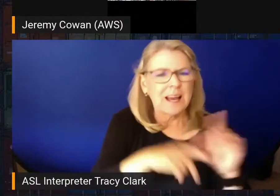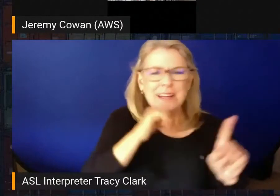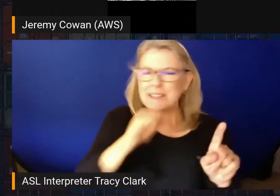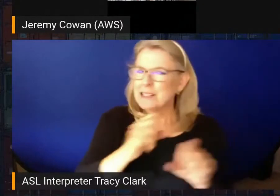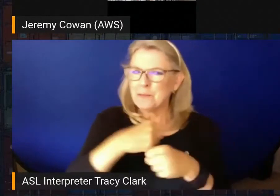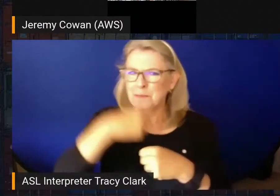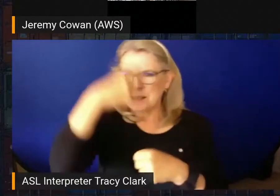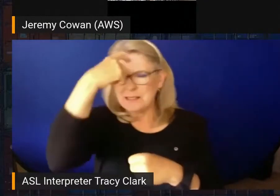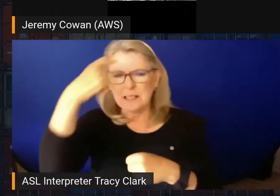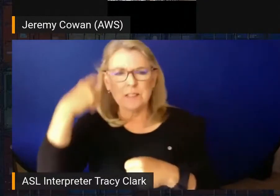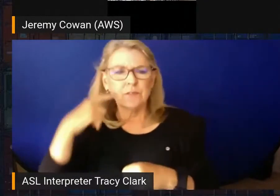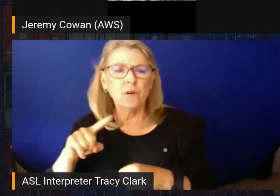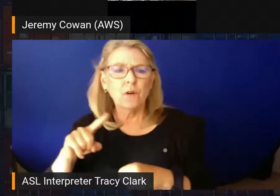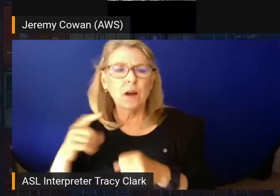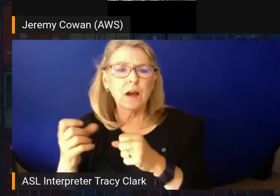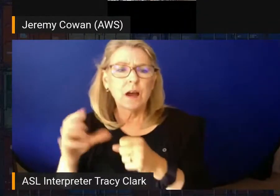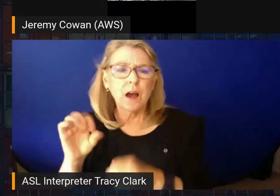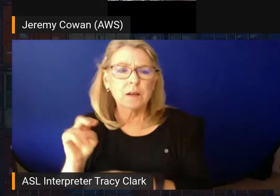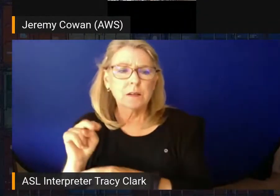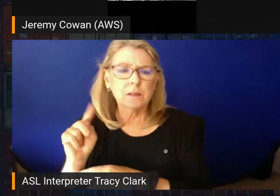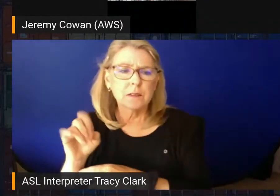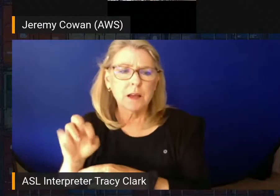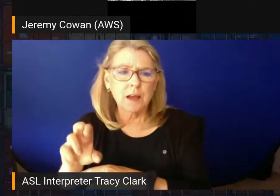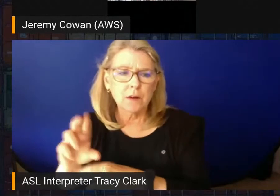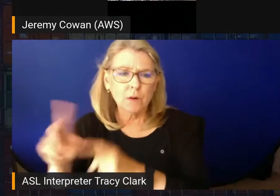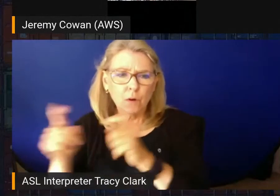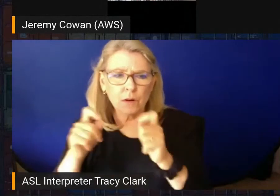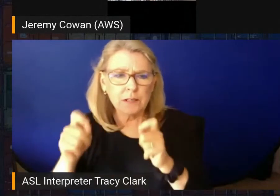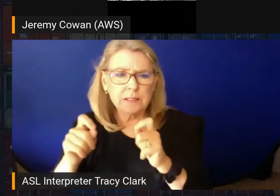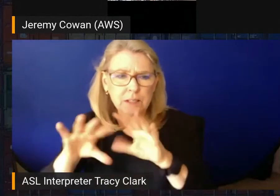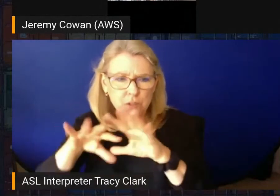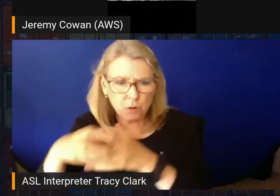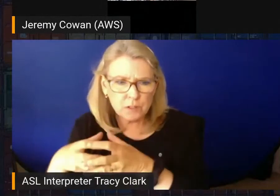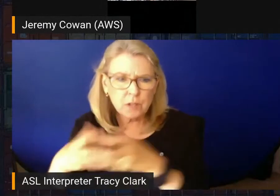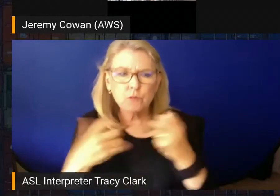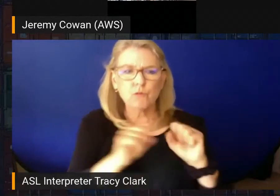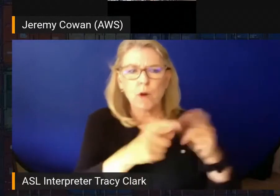be one of those things. So what this move is